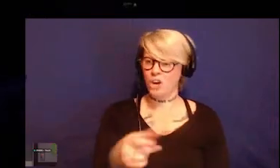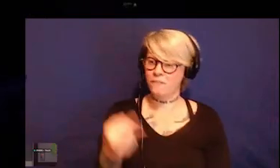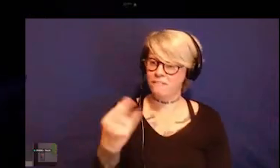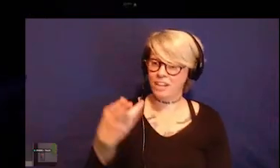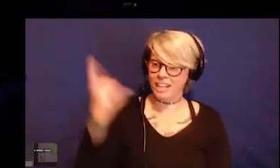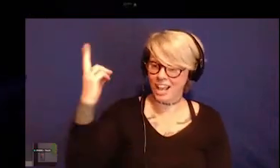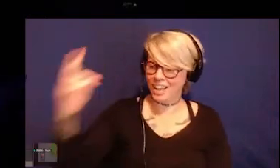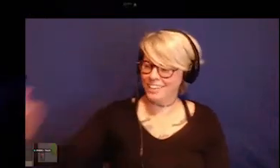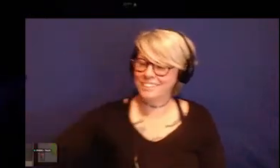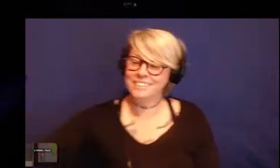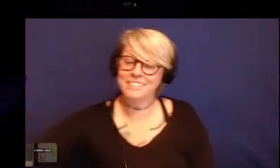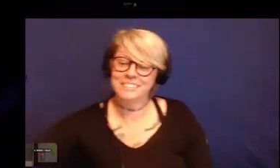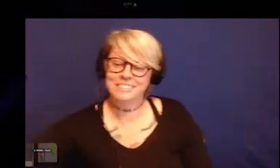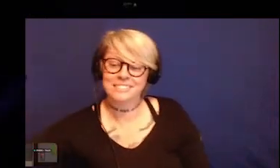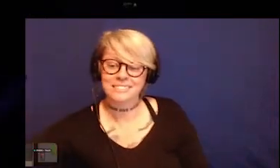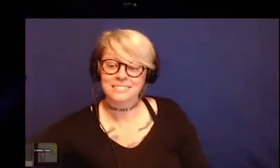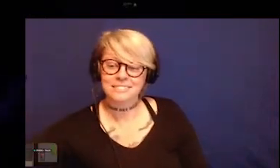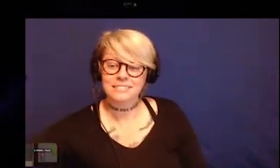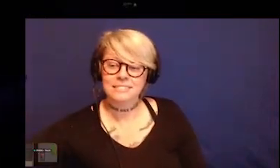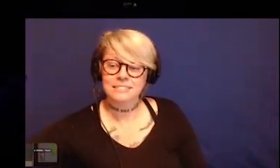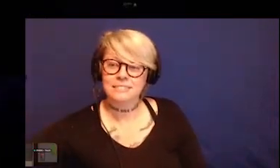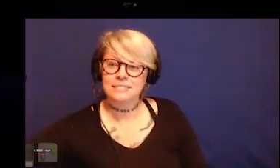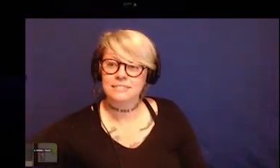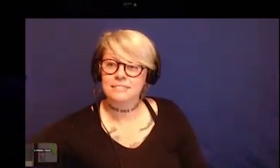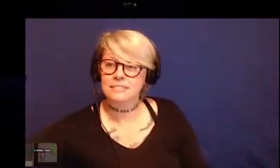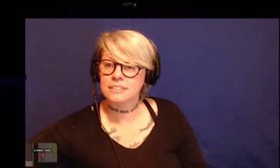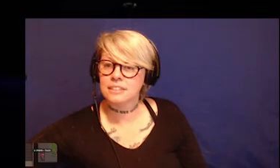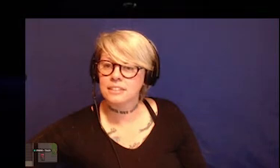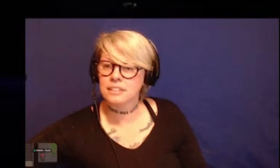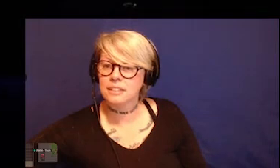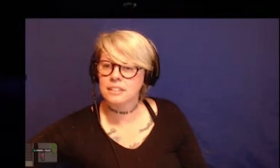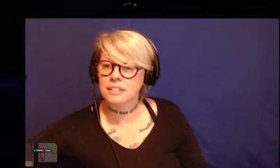was great, thank you. Way to go, Brandon, Adam. I lost my page.